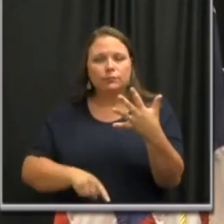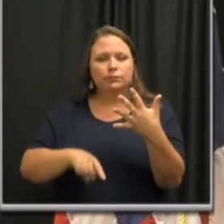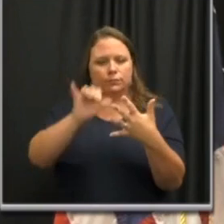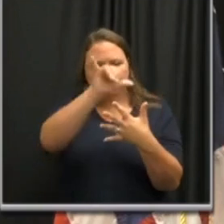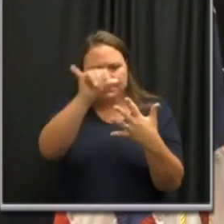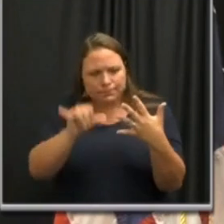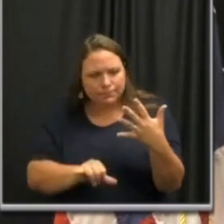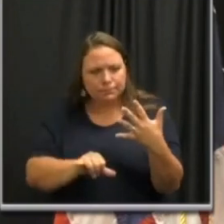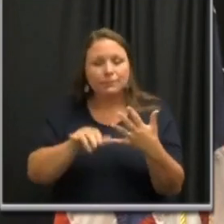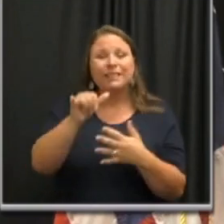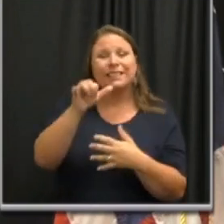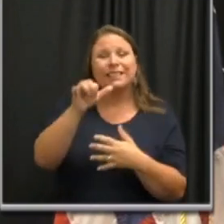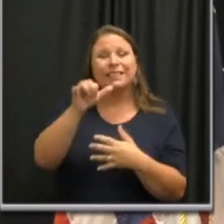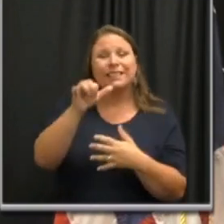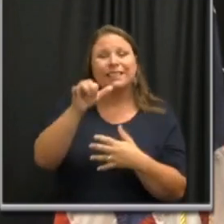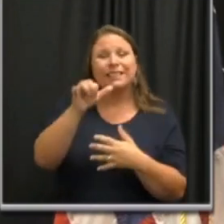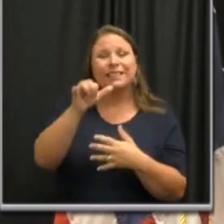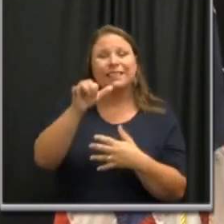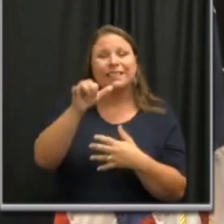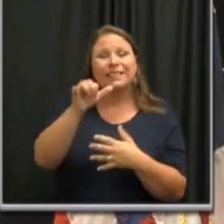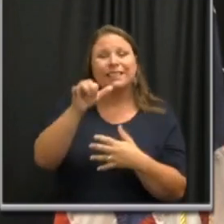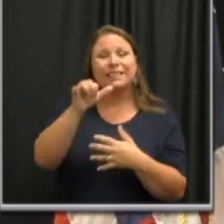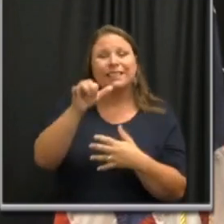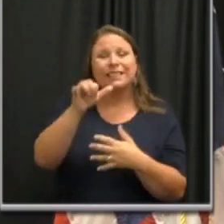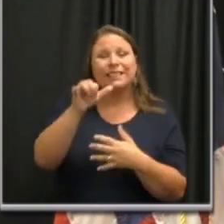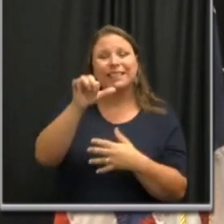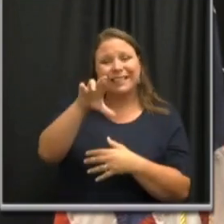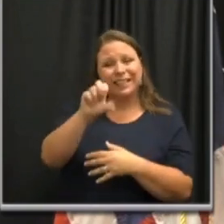point, yes, case counts were going up